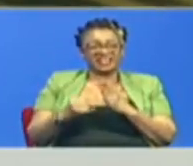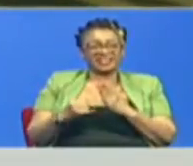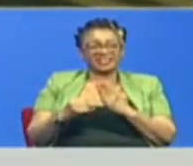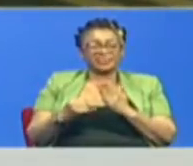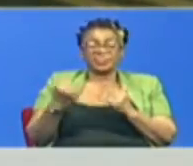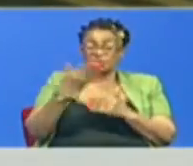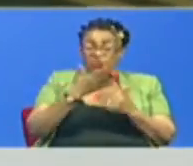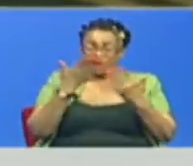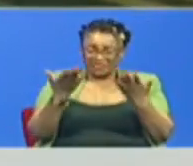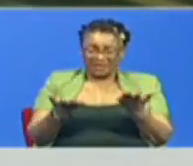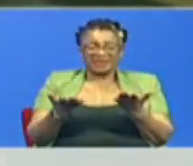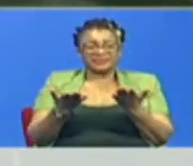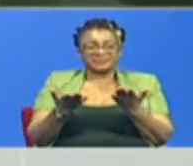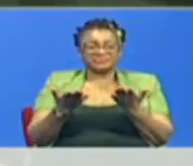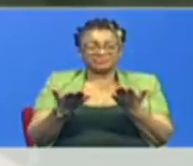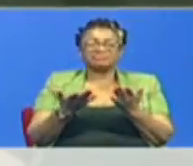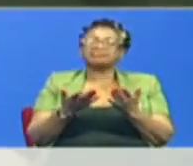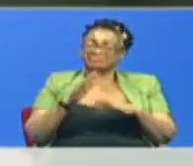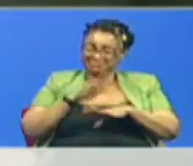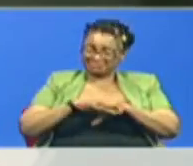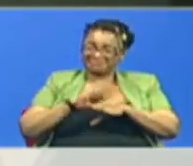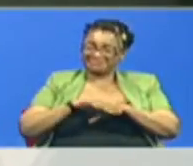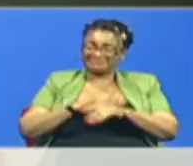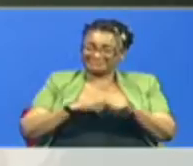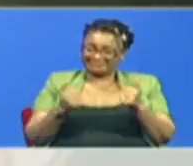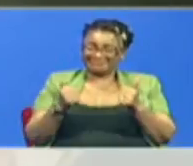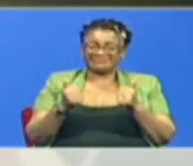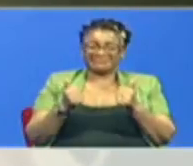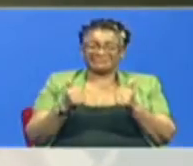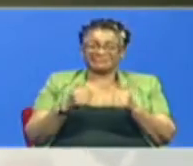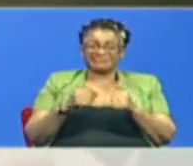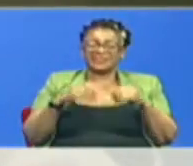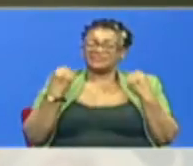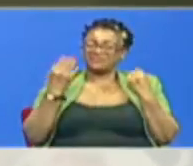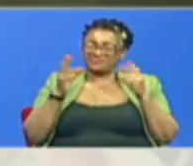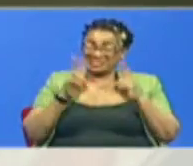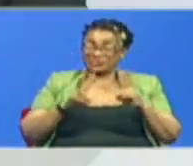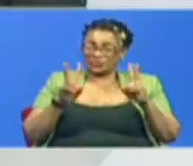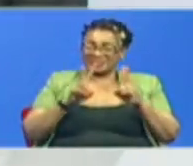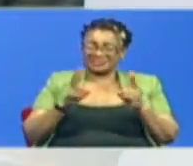there. Well done. Great, great victory.